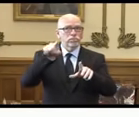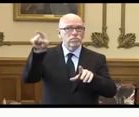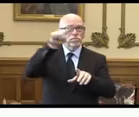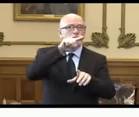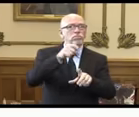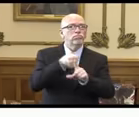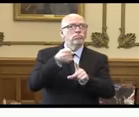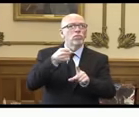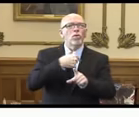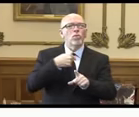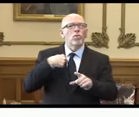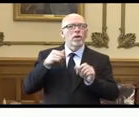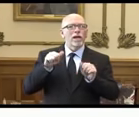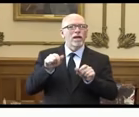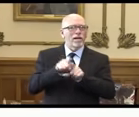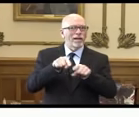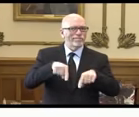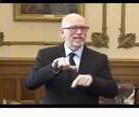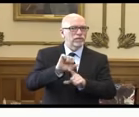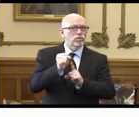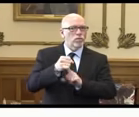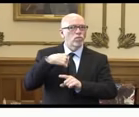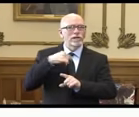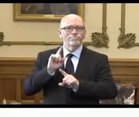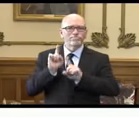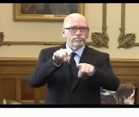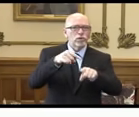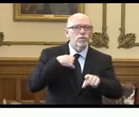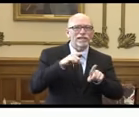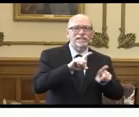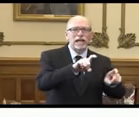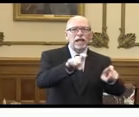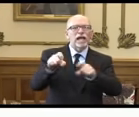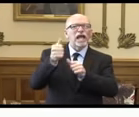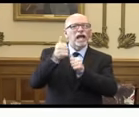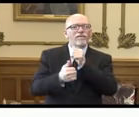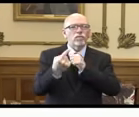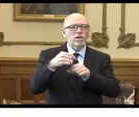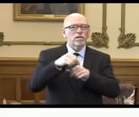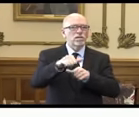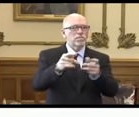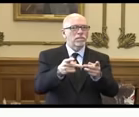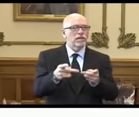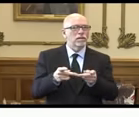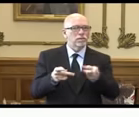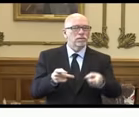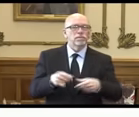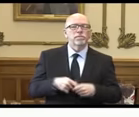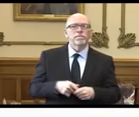the ability, as we did here, to go and test everyone in that facility.